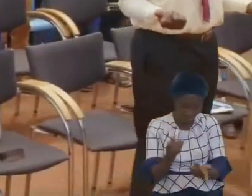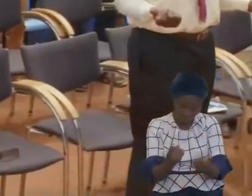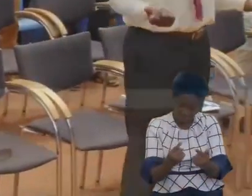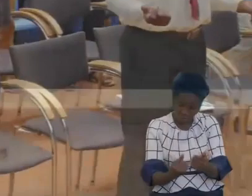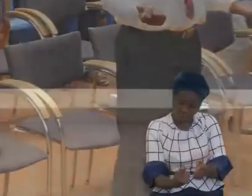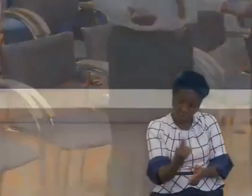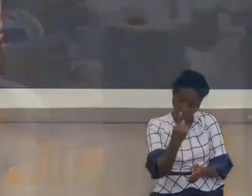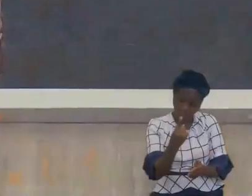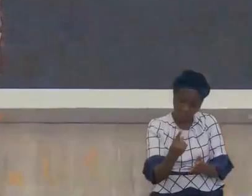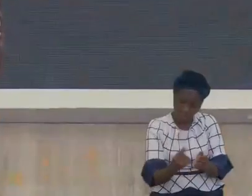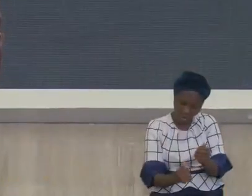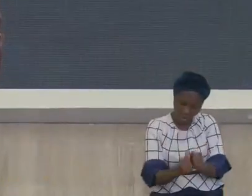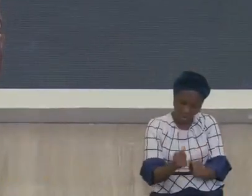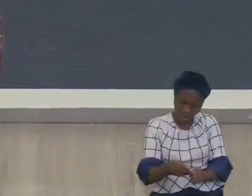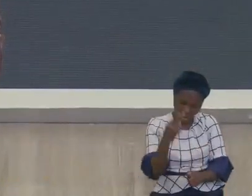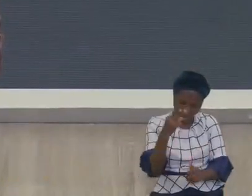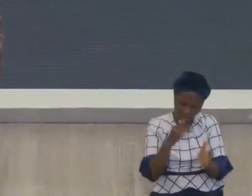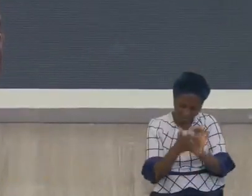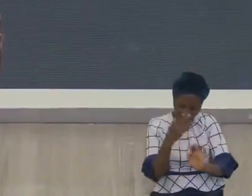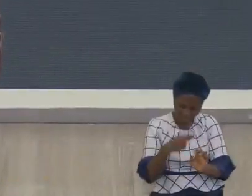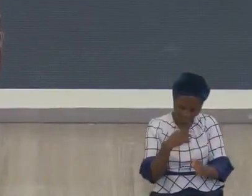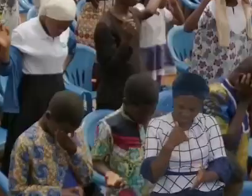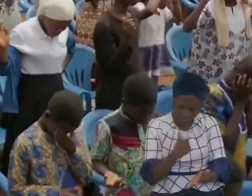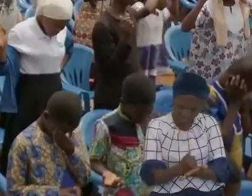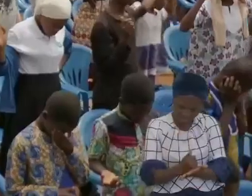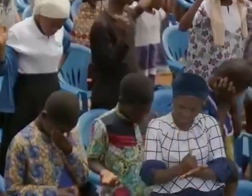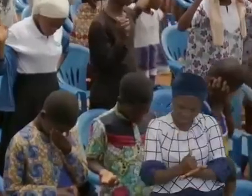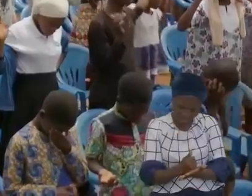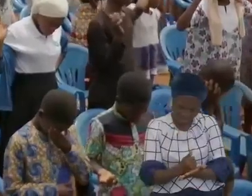They will walk forward higher.